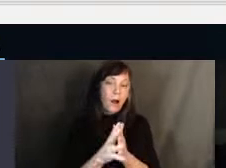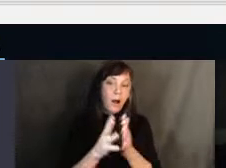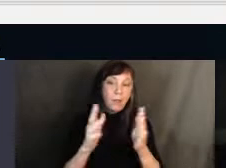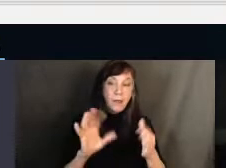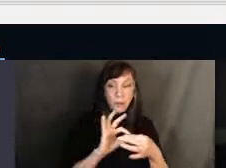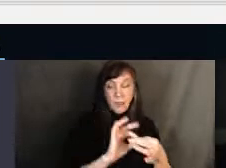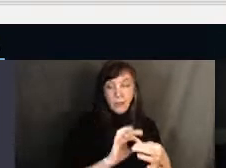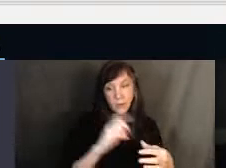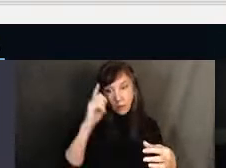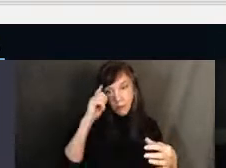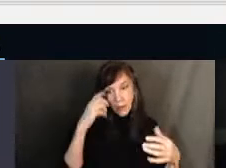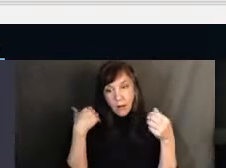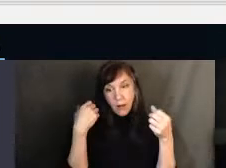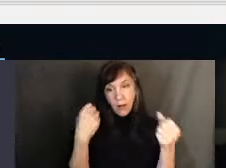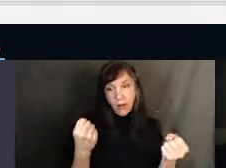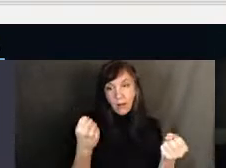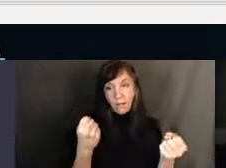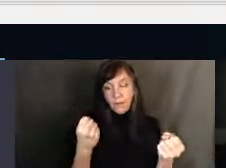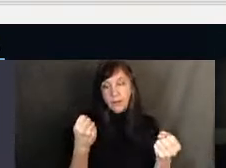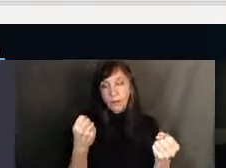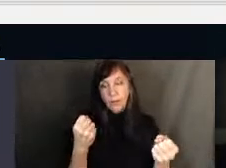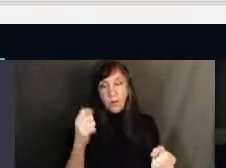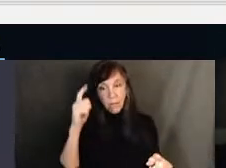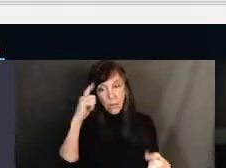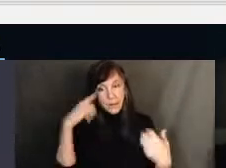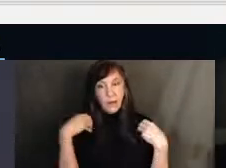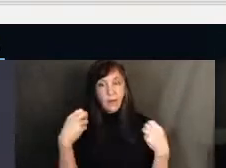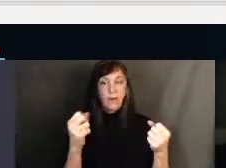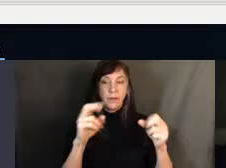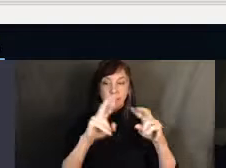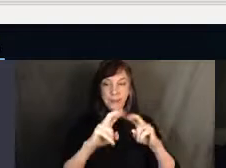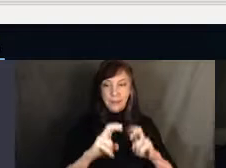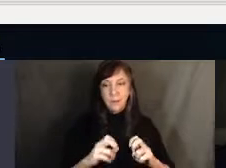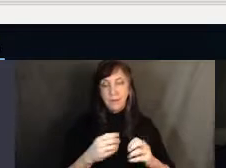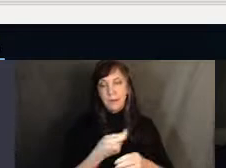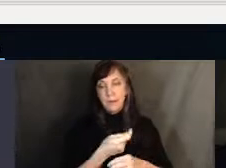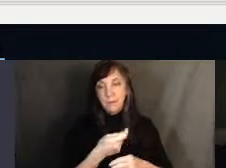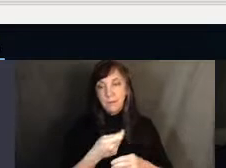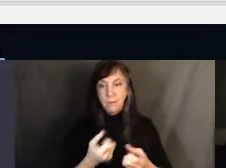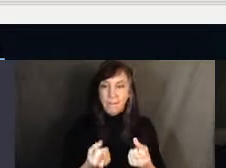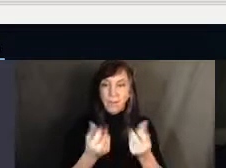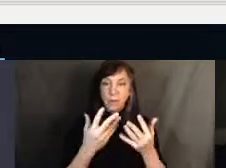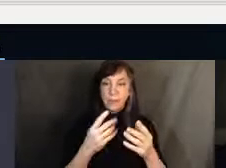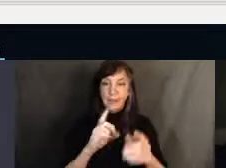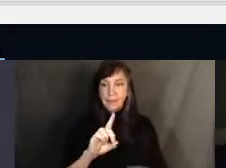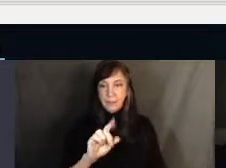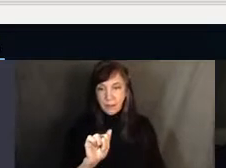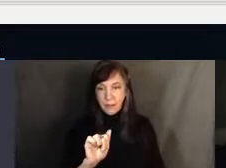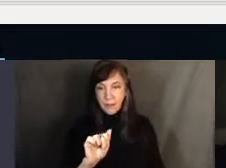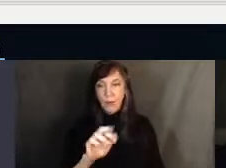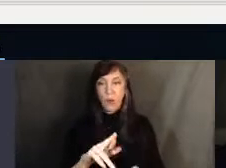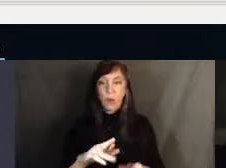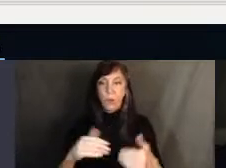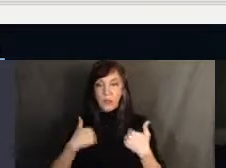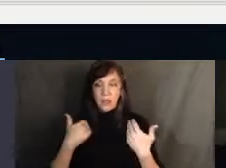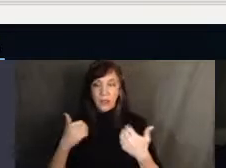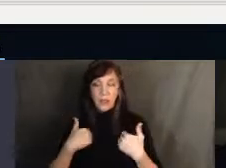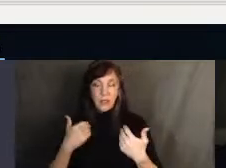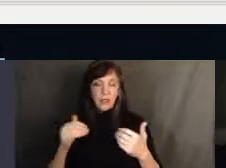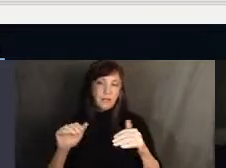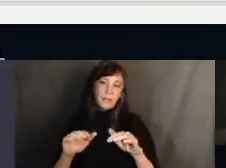mental health or a mental health assessment where there may be multiple disabilities or, again, minors involved. So hopefully that